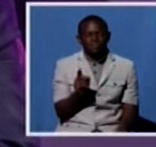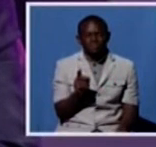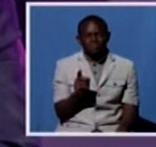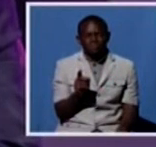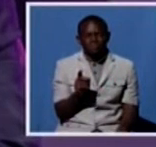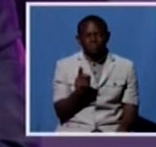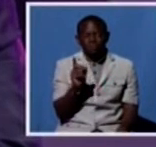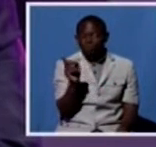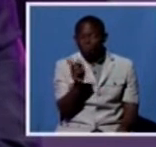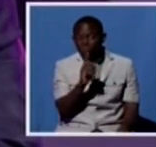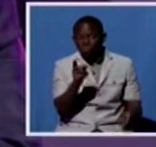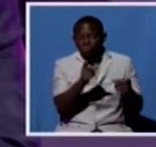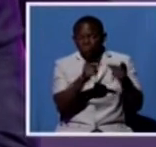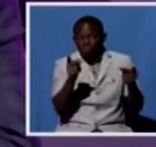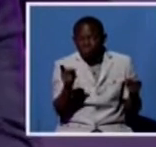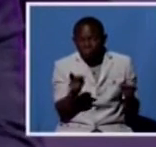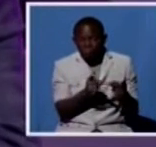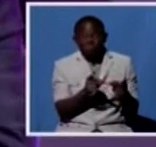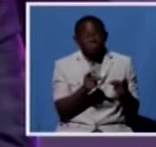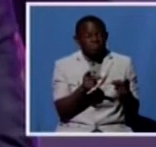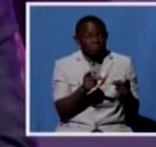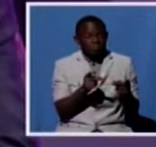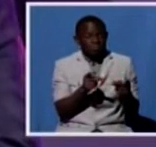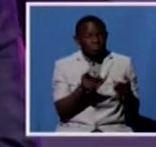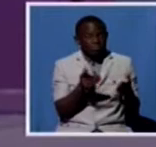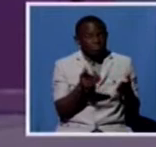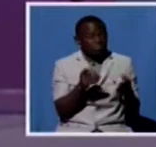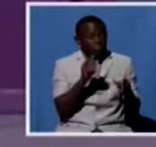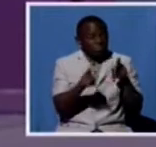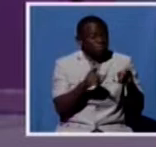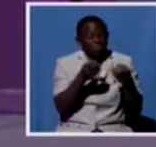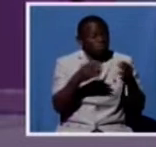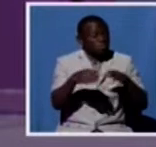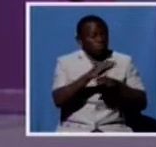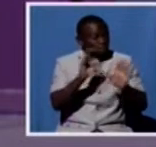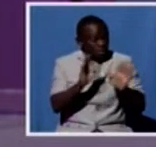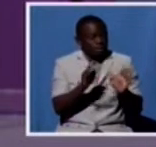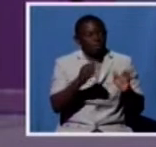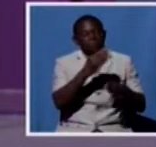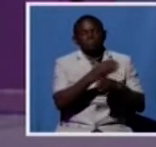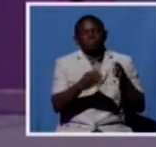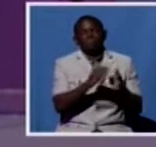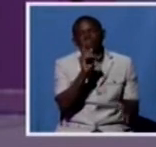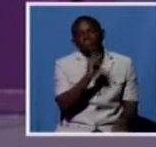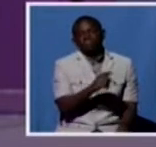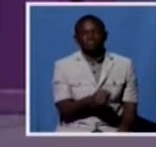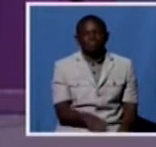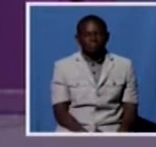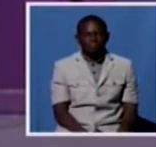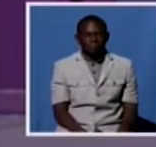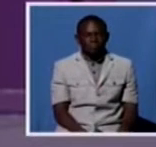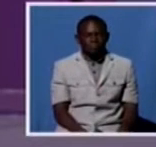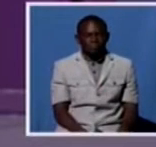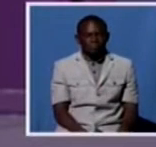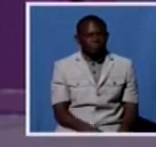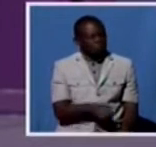Only where it's unavoidable, then we place a toll station there. You did give us a breakdown of how the